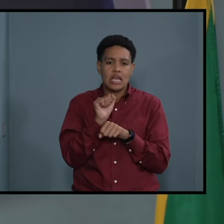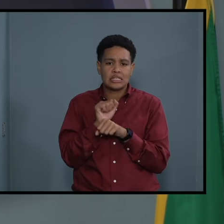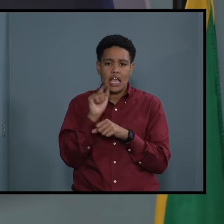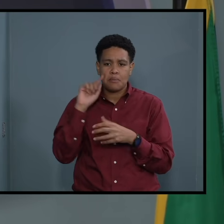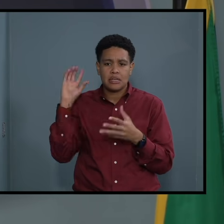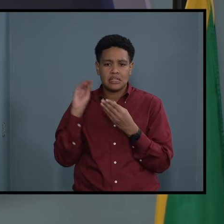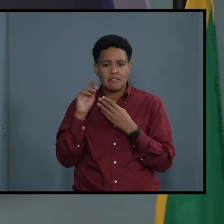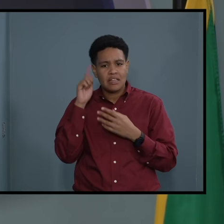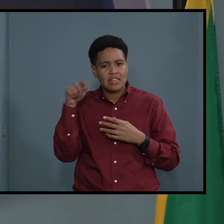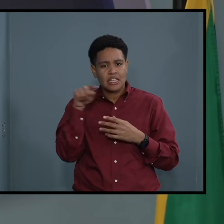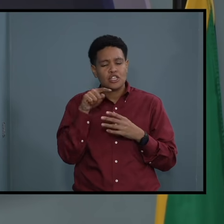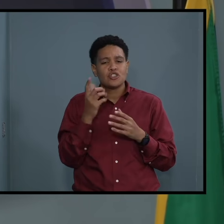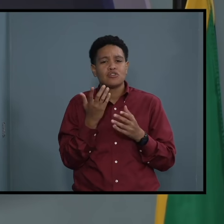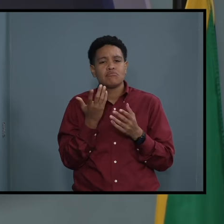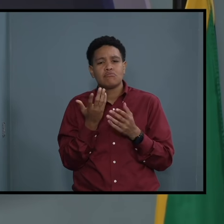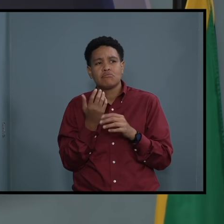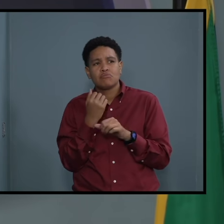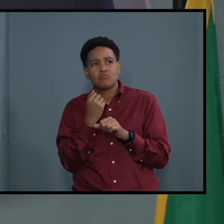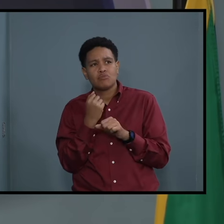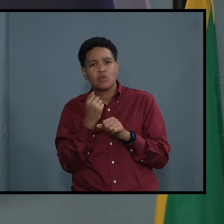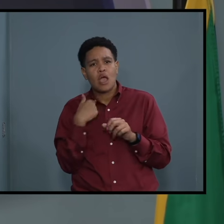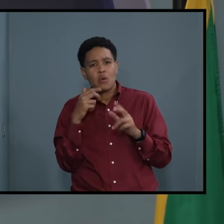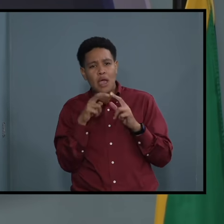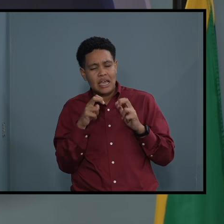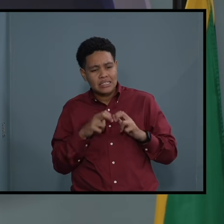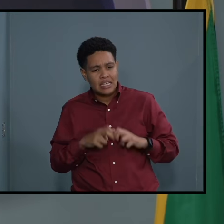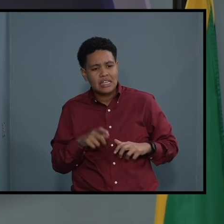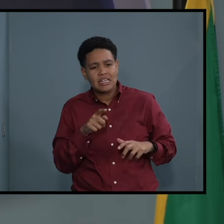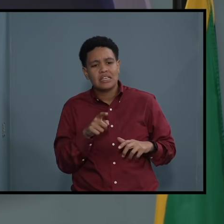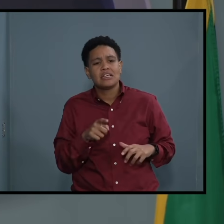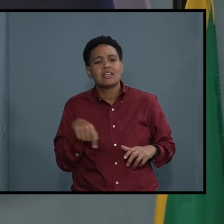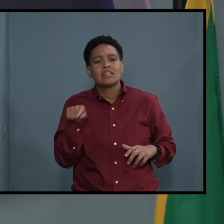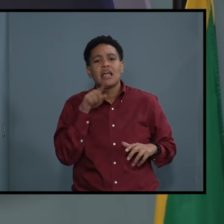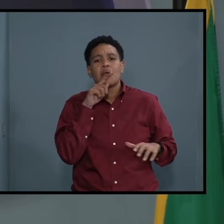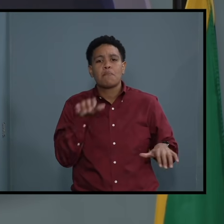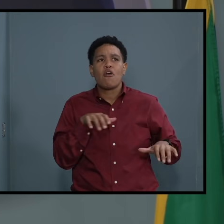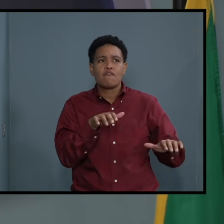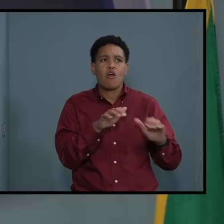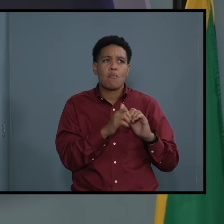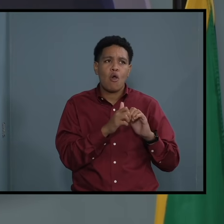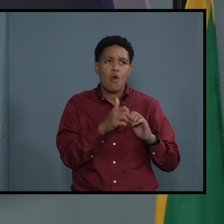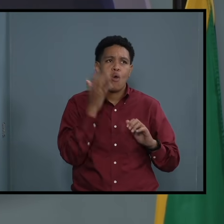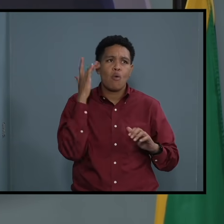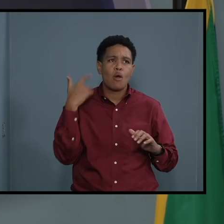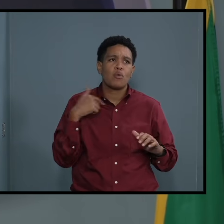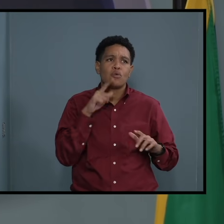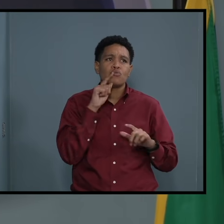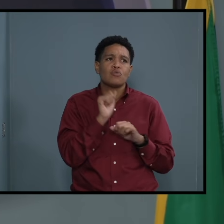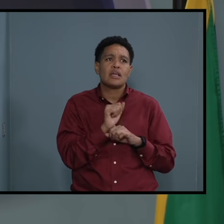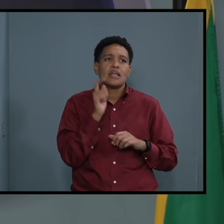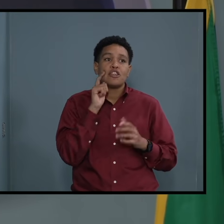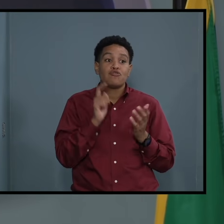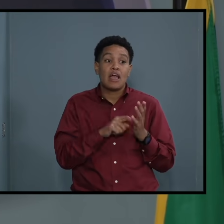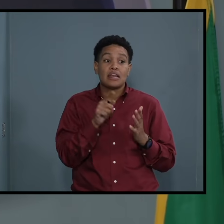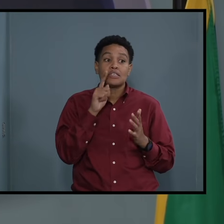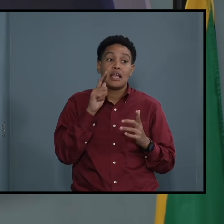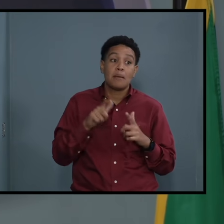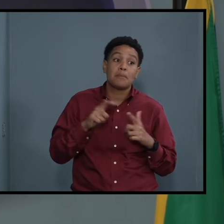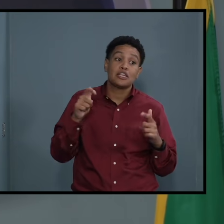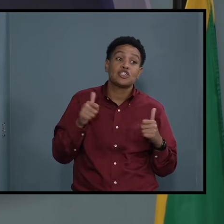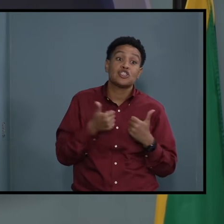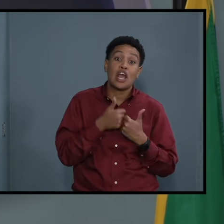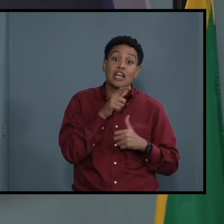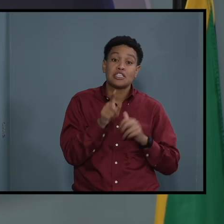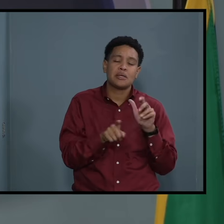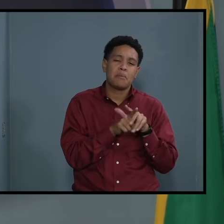language, and we assess the extent to which they are performed. because we realize that they have been greatly challenged this